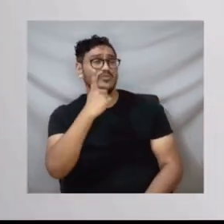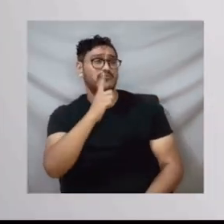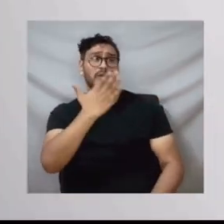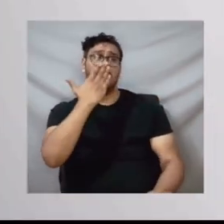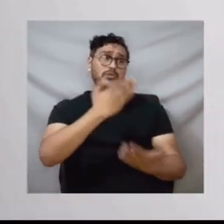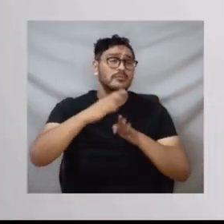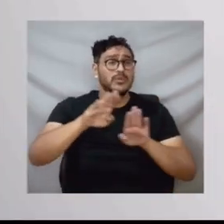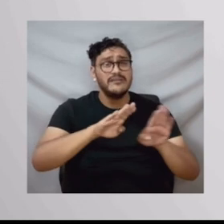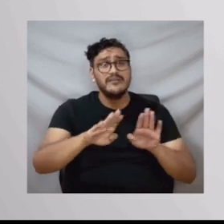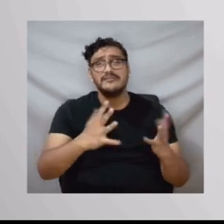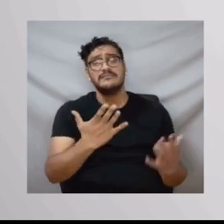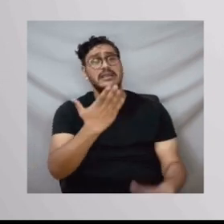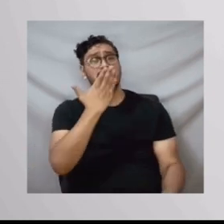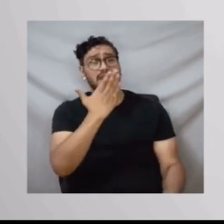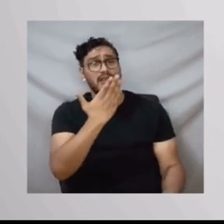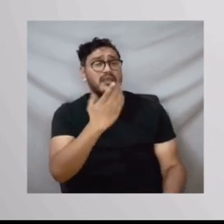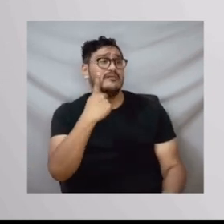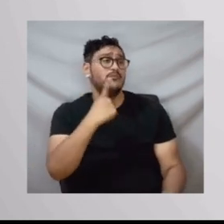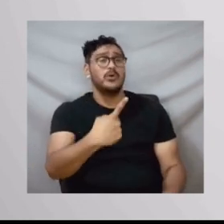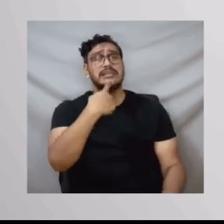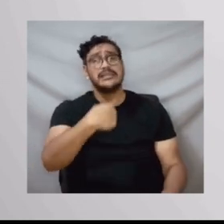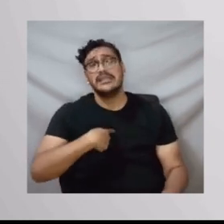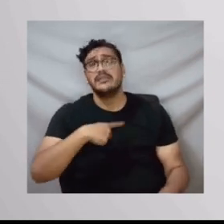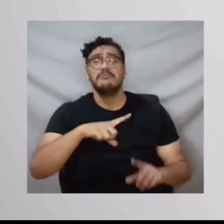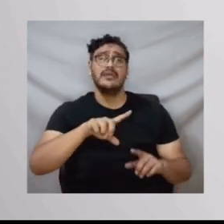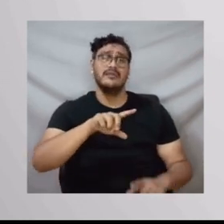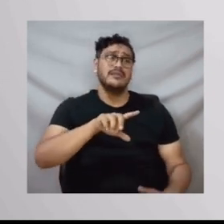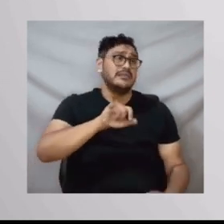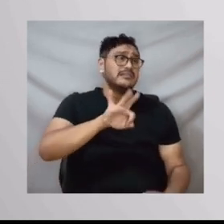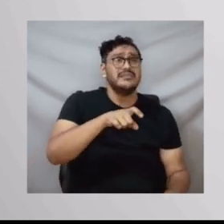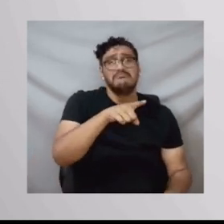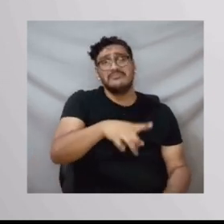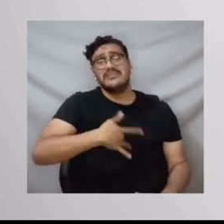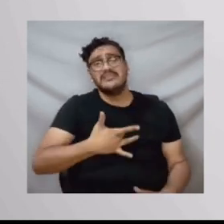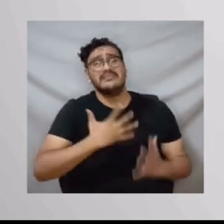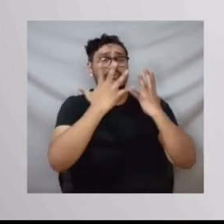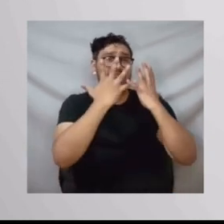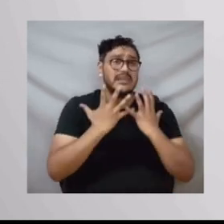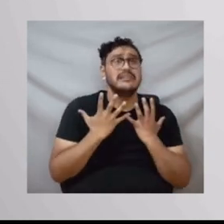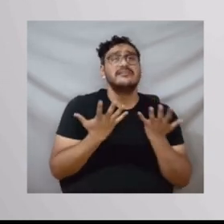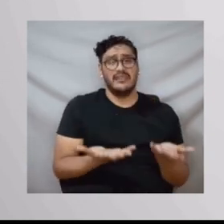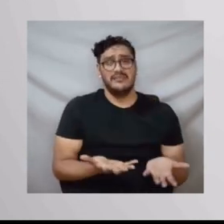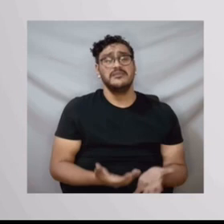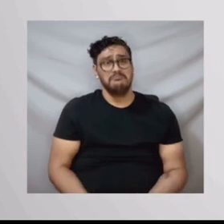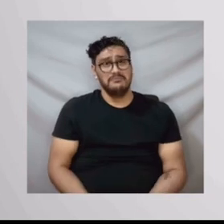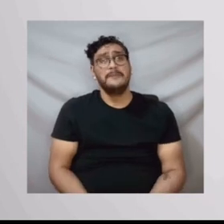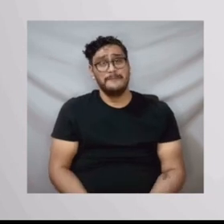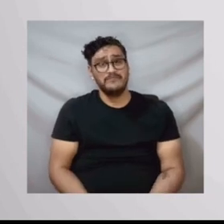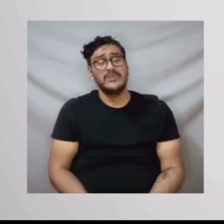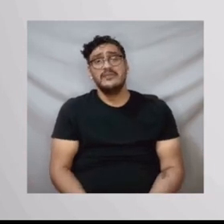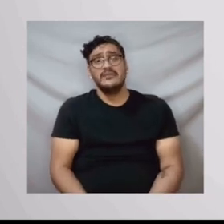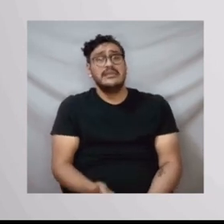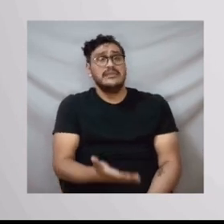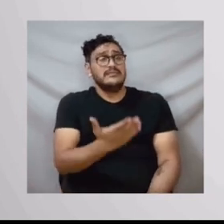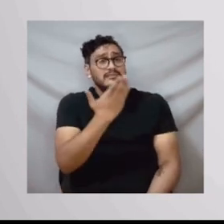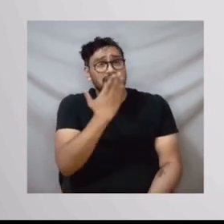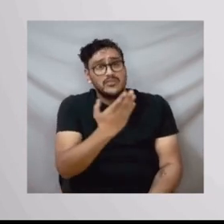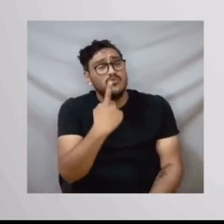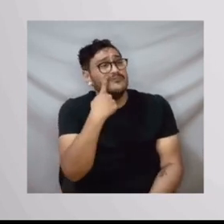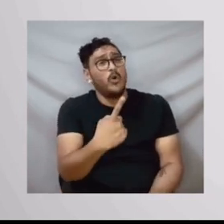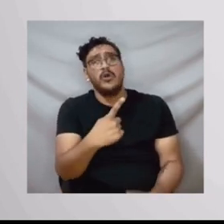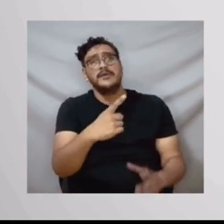por decirme cuando te sientes triste y gracias por empujarme a seguir